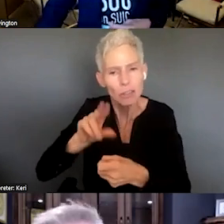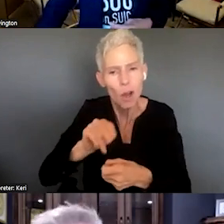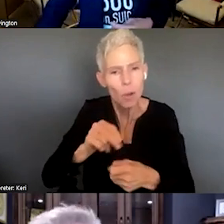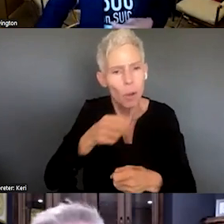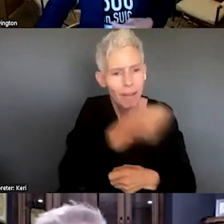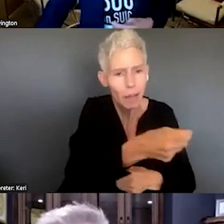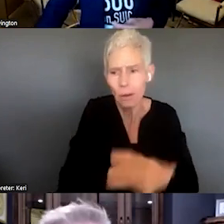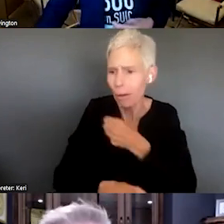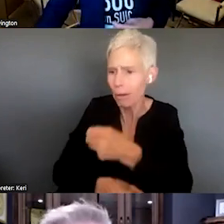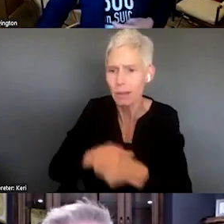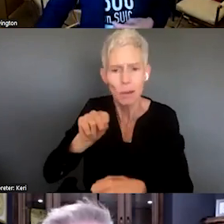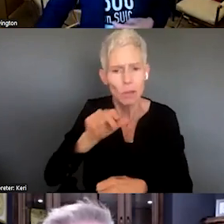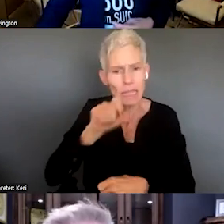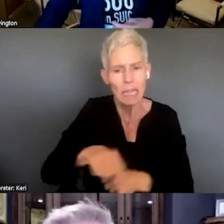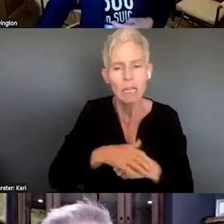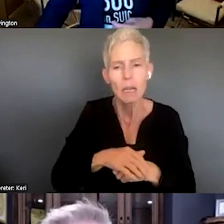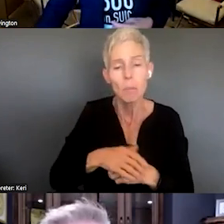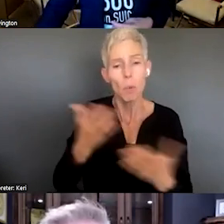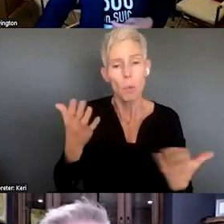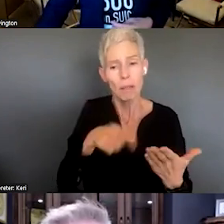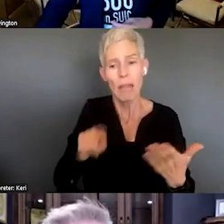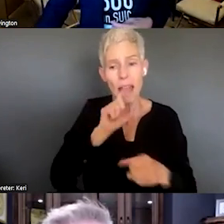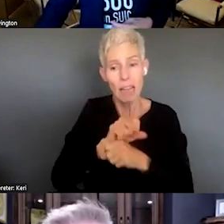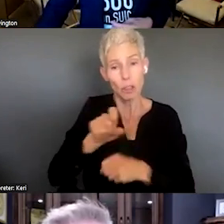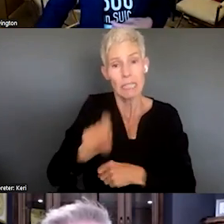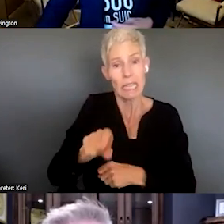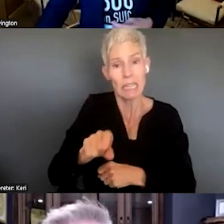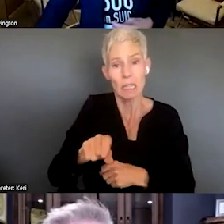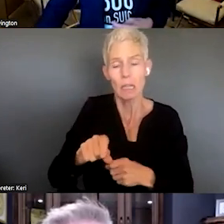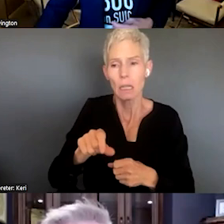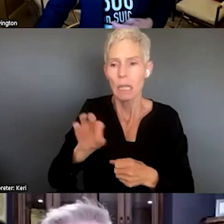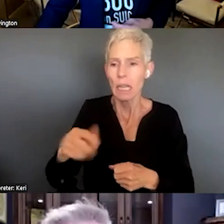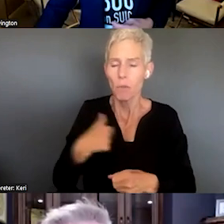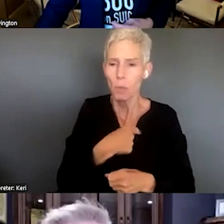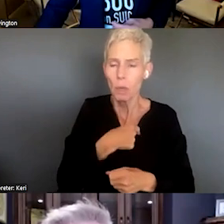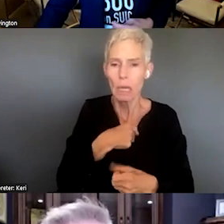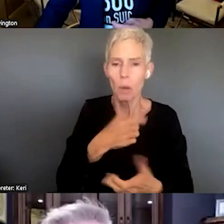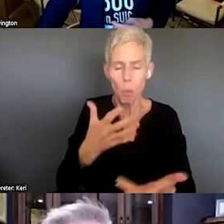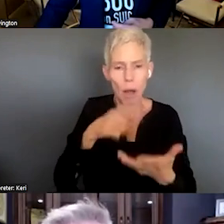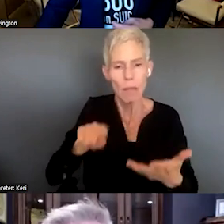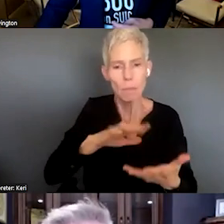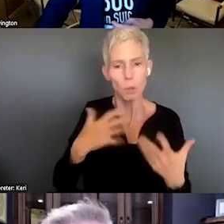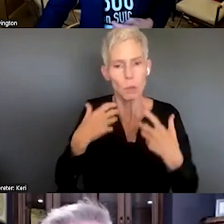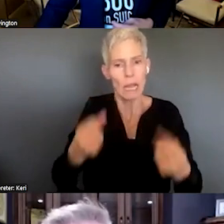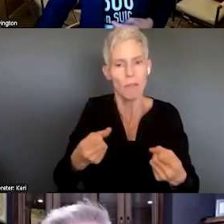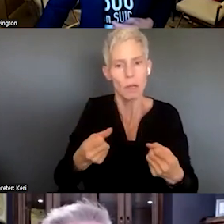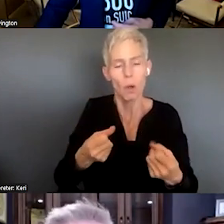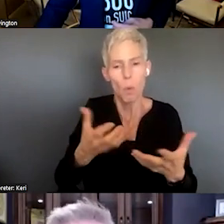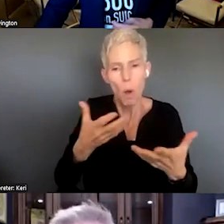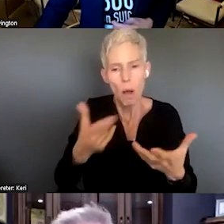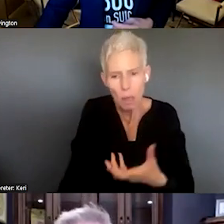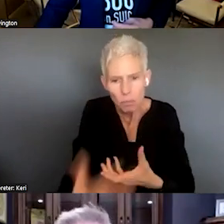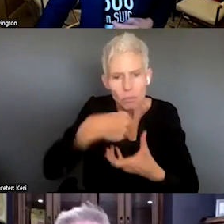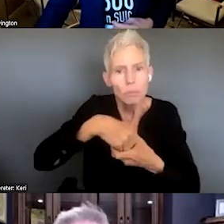and I guess then the final part of that was, I felt like if we were really going to get recovery, we had to engage them, and